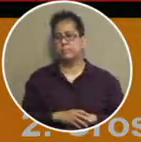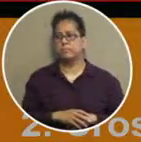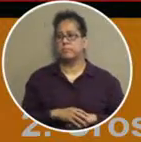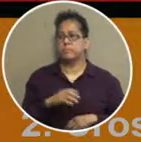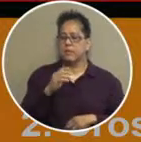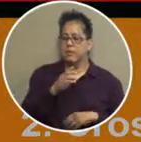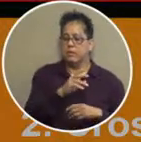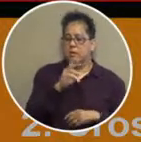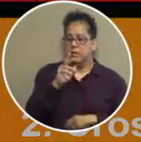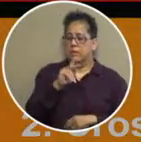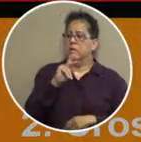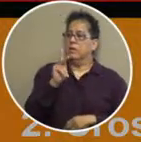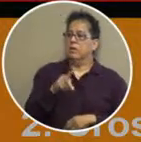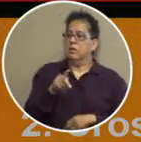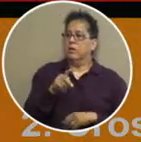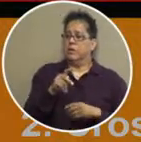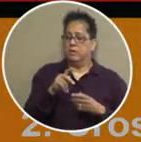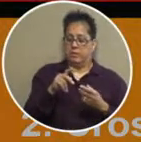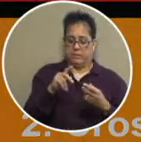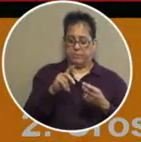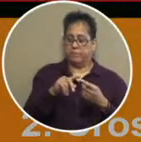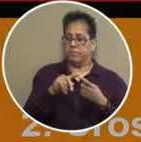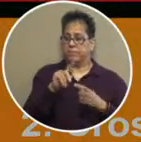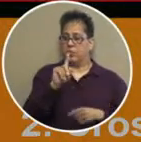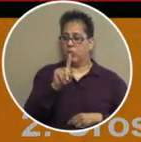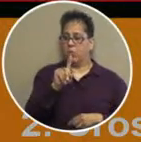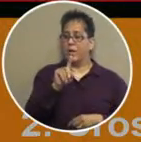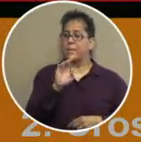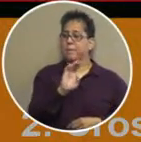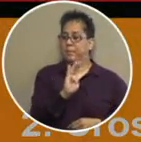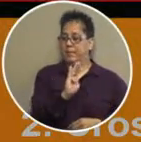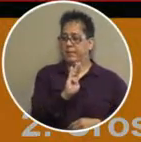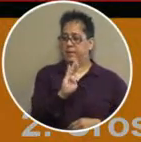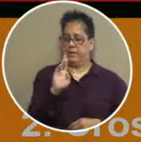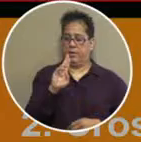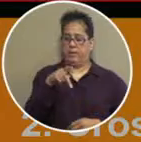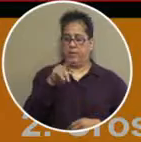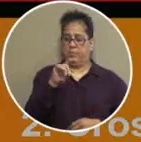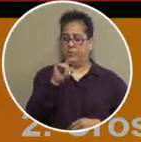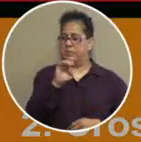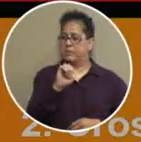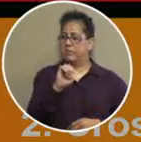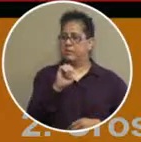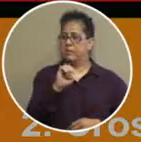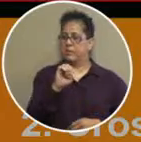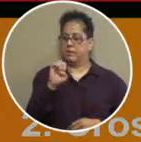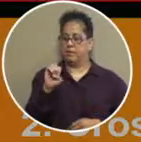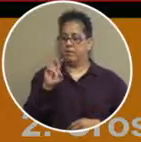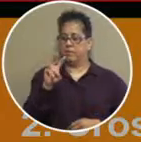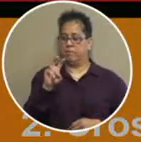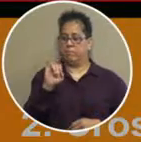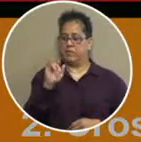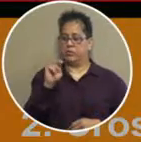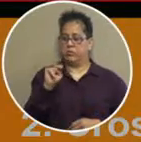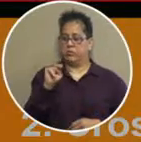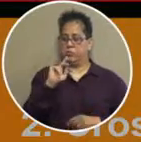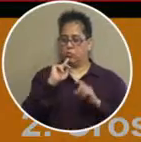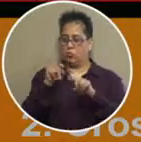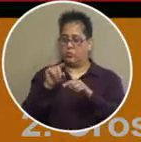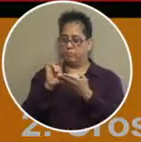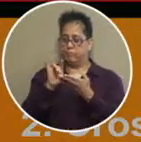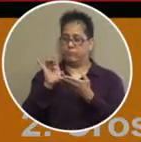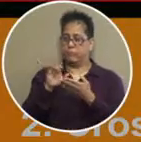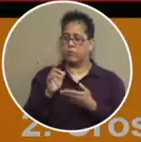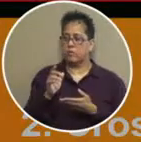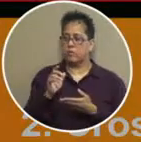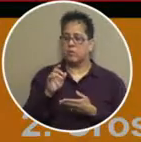Very quickly, the next item on the agenda is item 1B, which is an update on the eviction orders. I wanted to